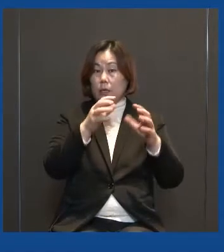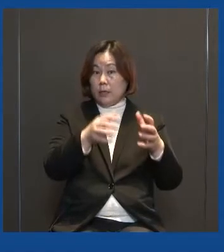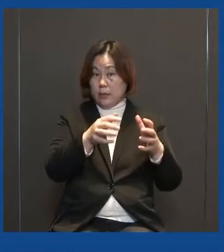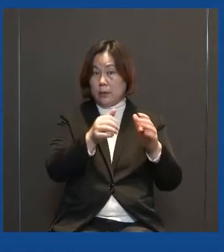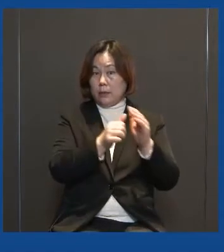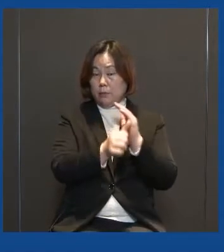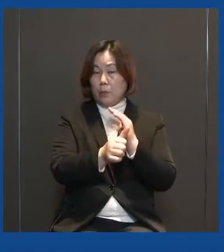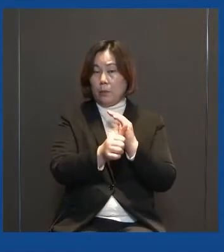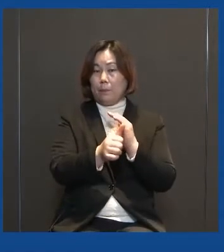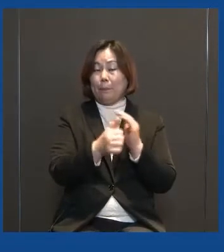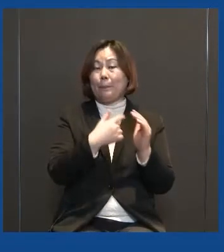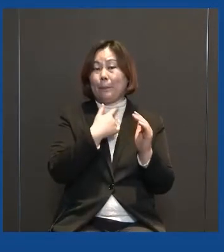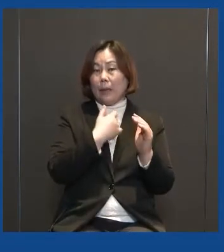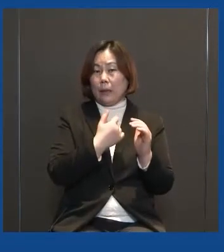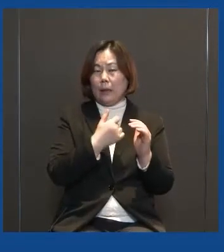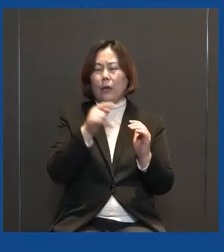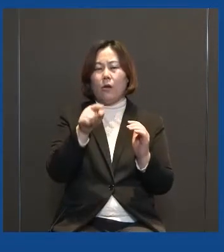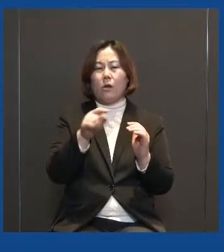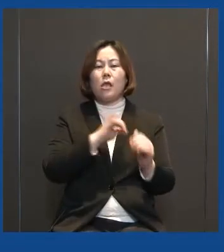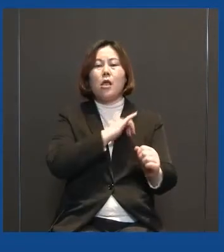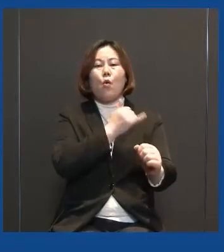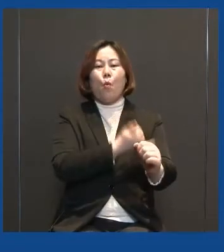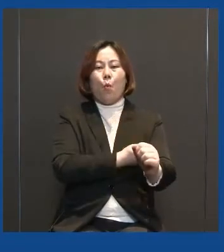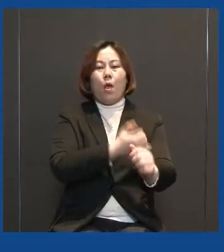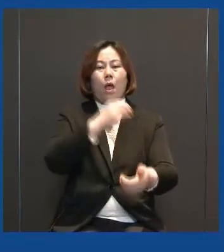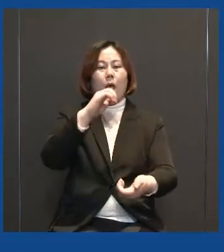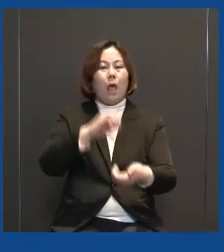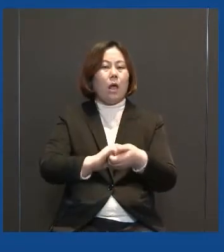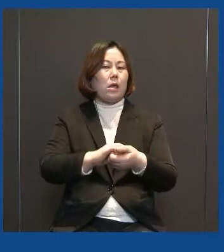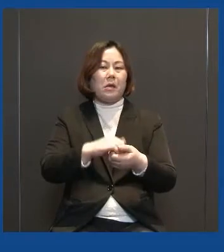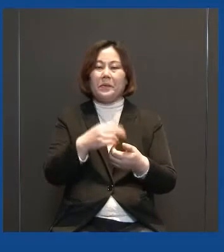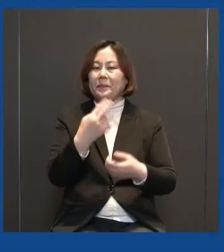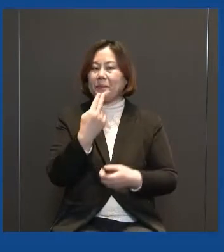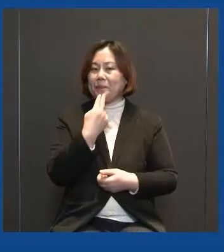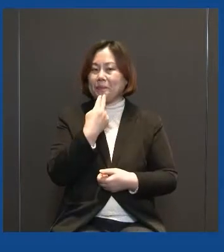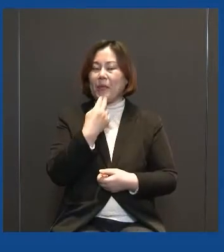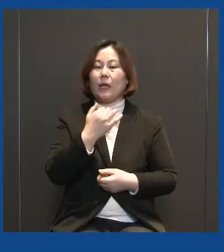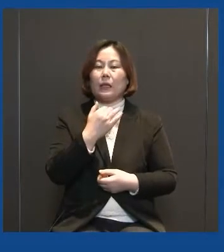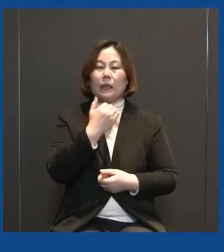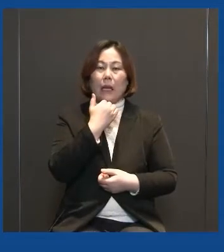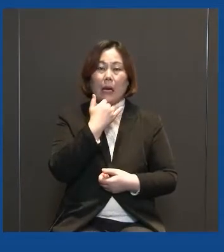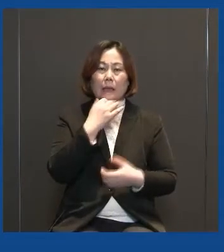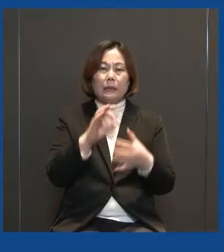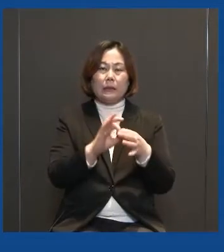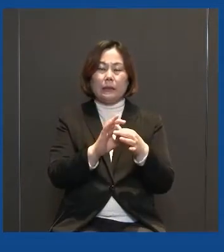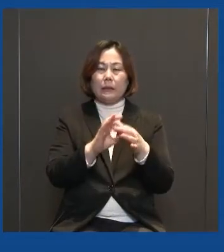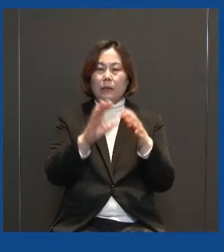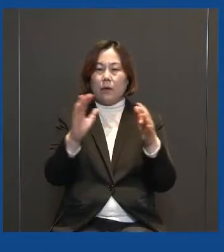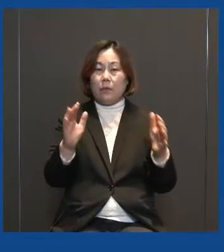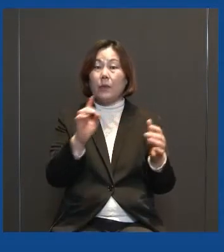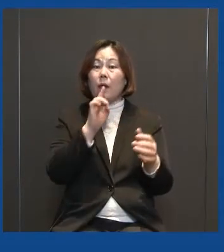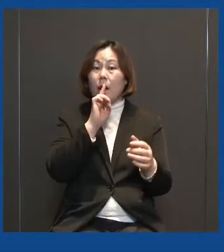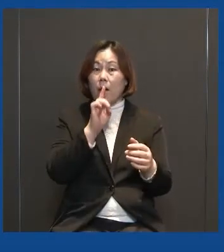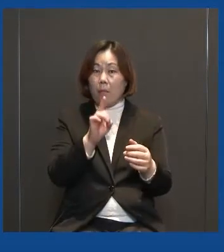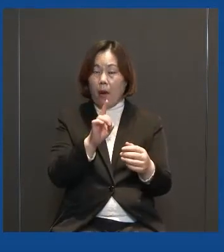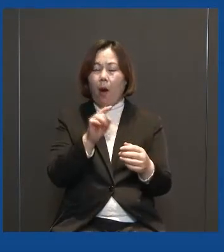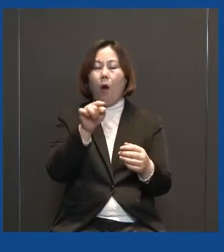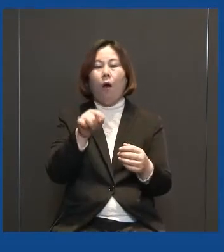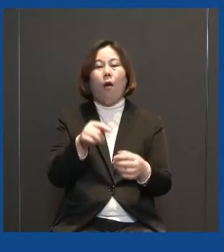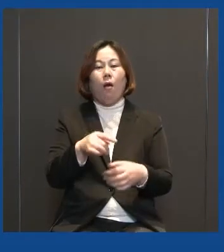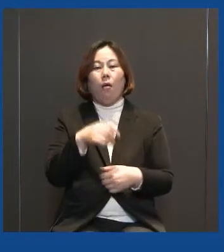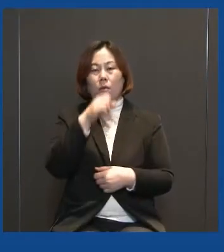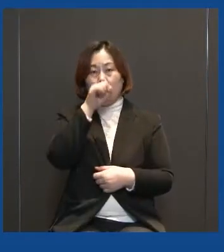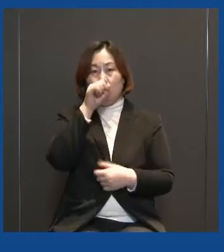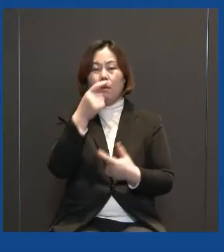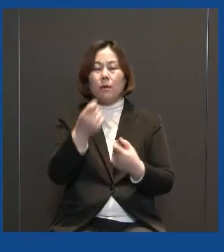presented a very meaningful content that there is no expiry to human rights, that age really doesn't matter when it